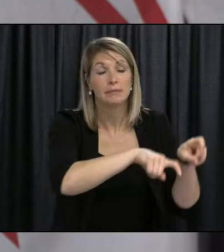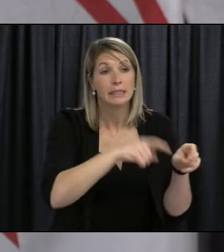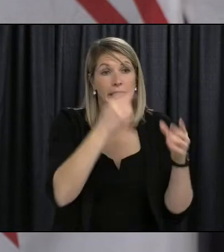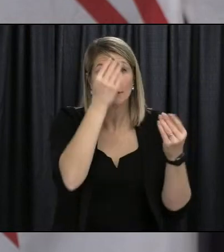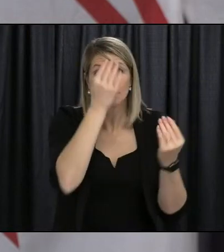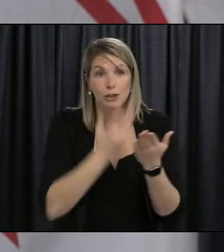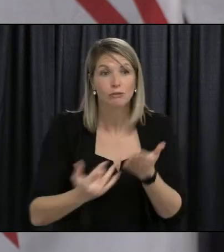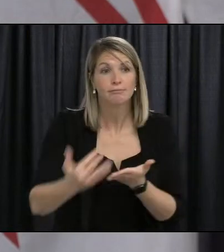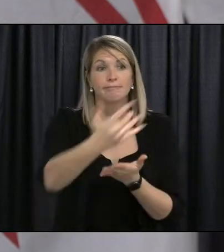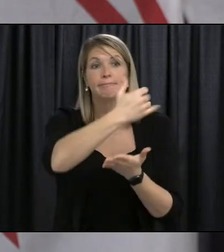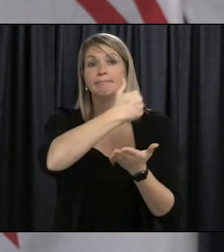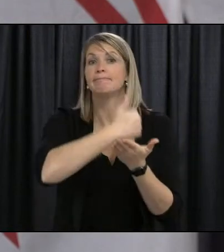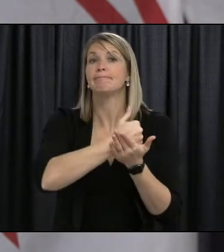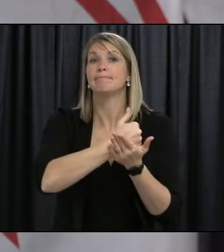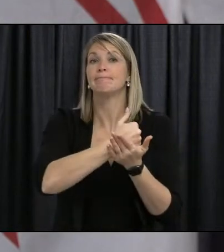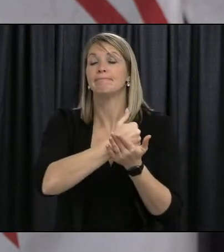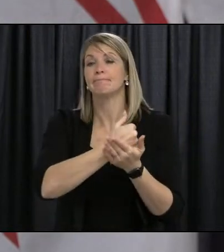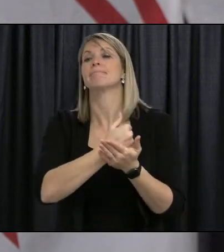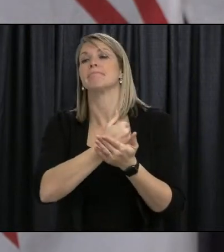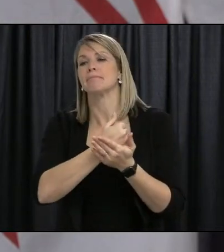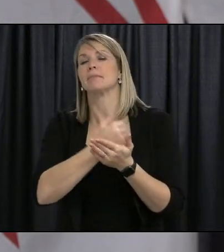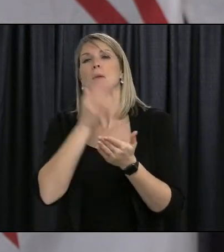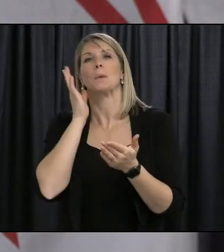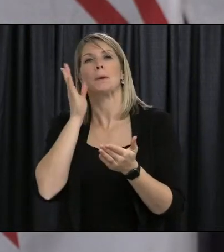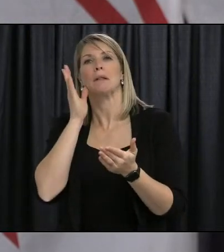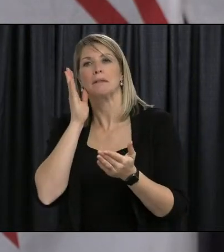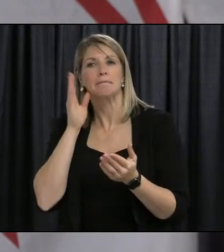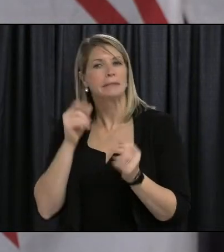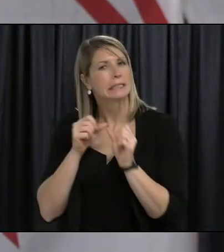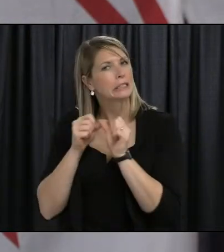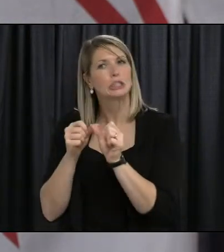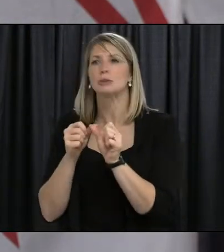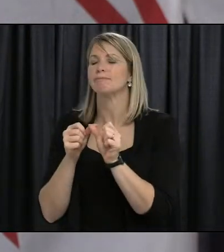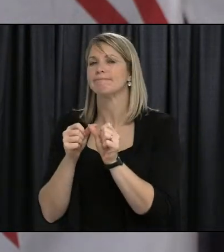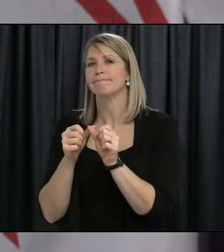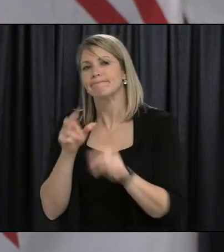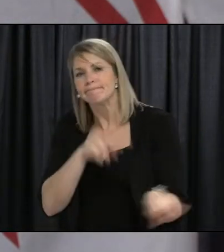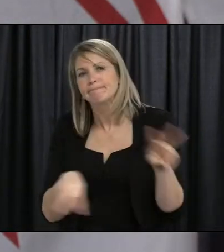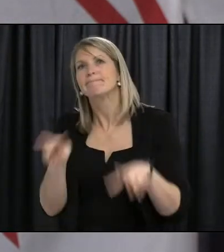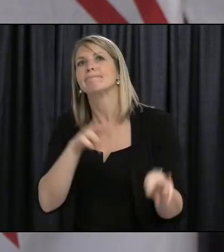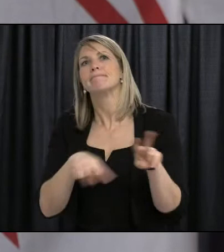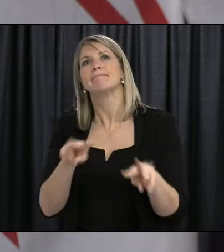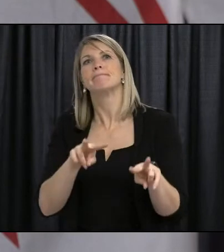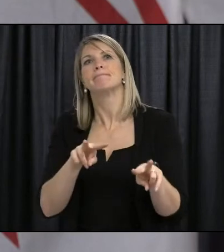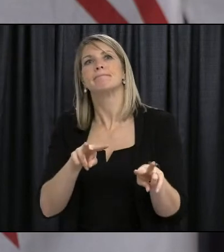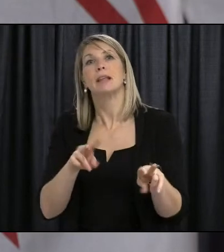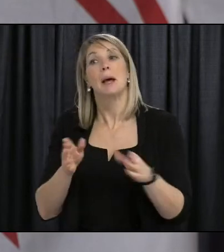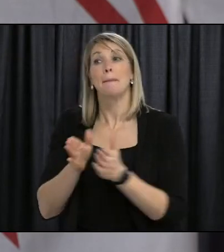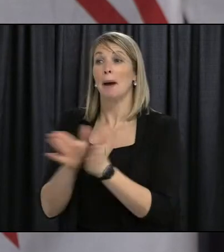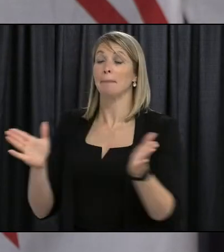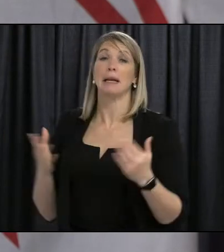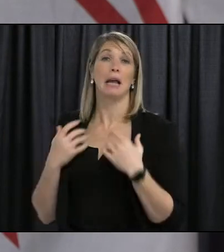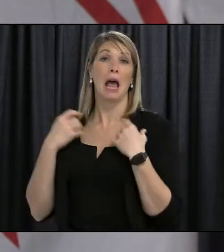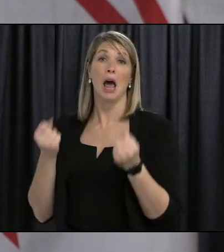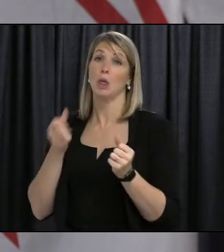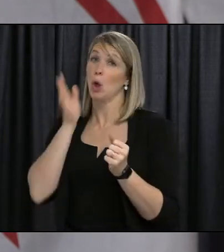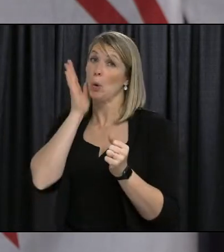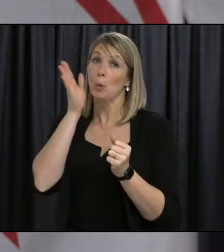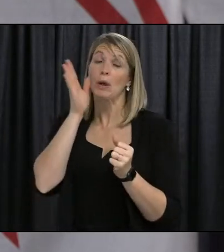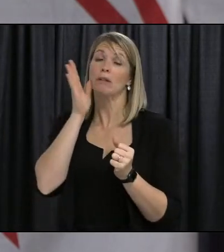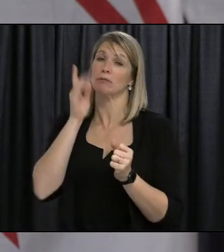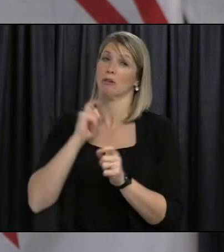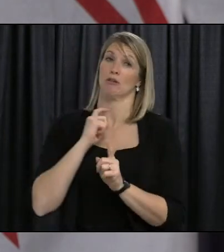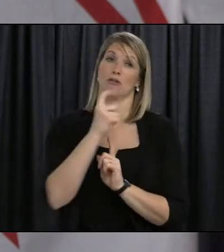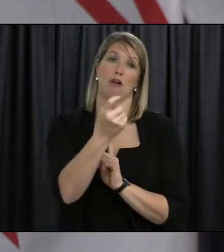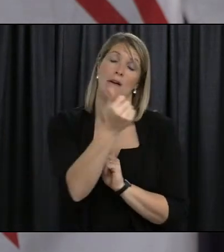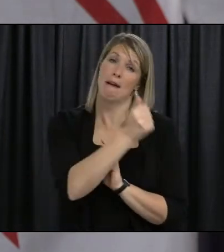information that we get. But public health will be in touch with any of those, with